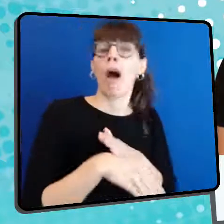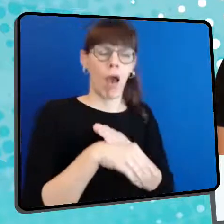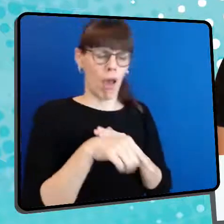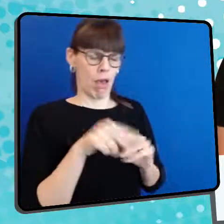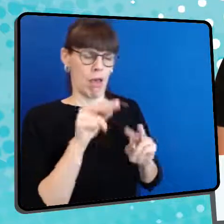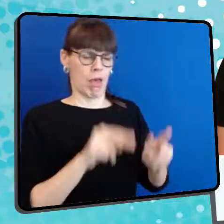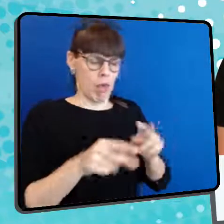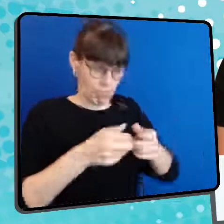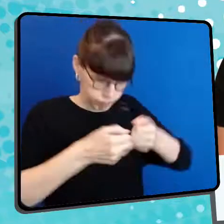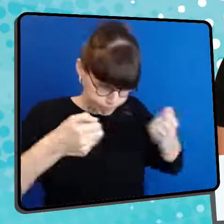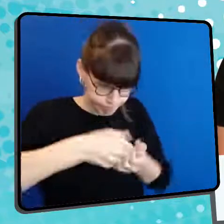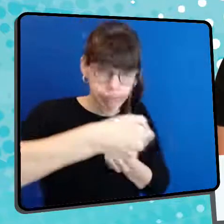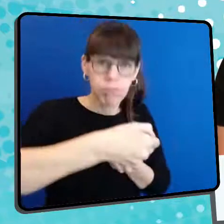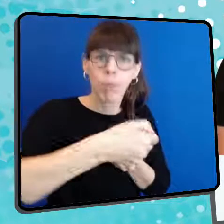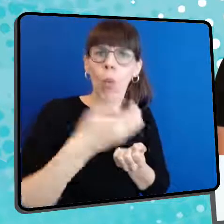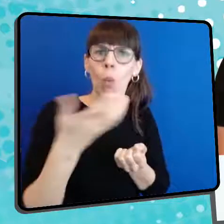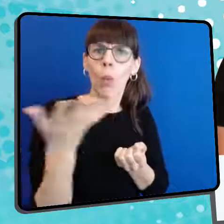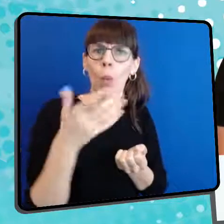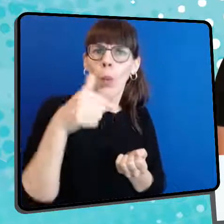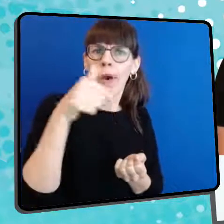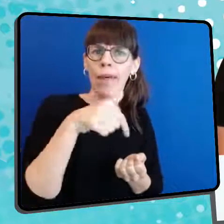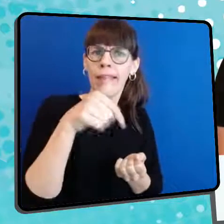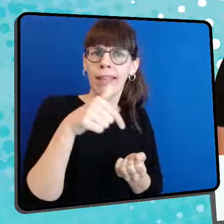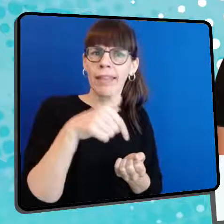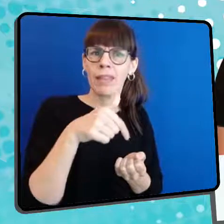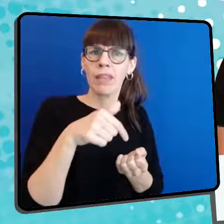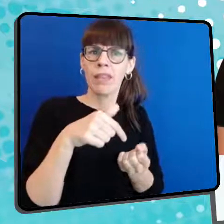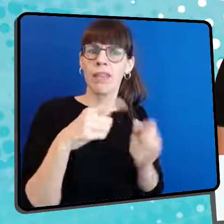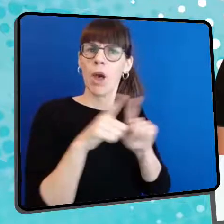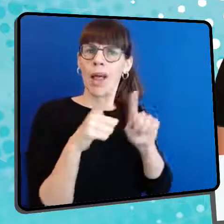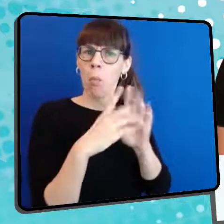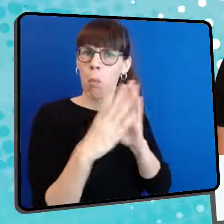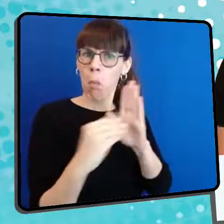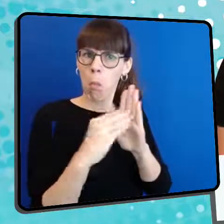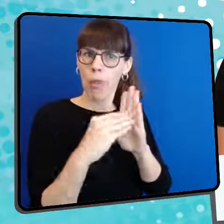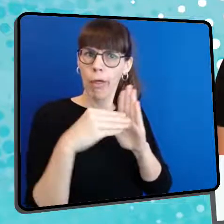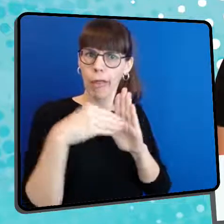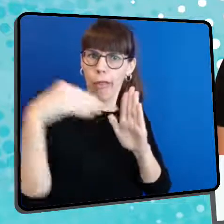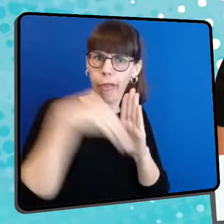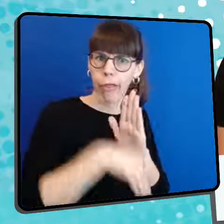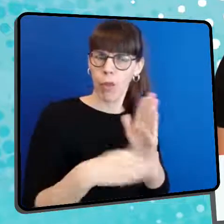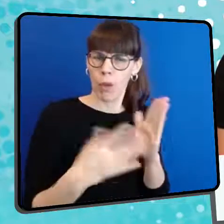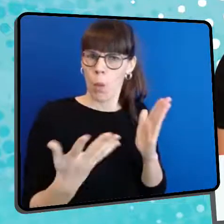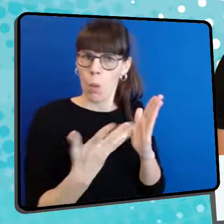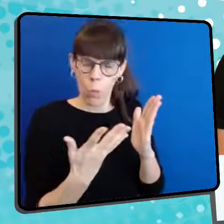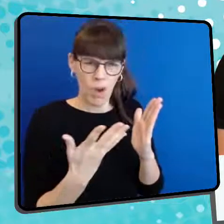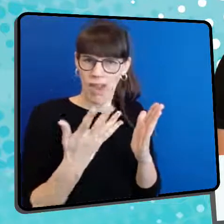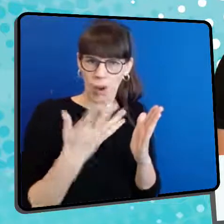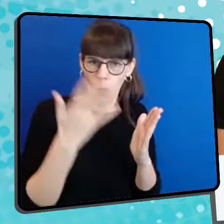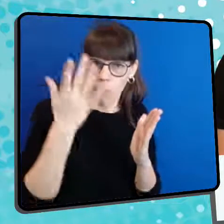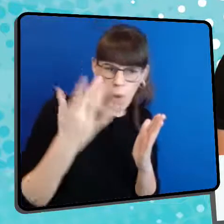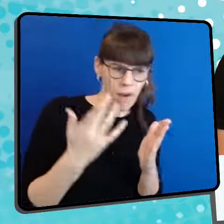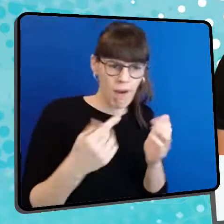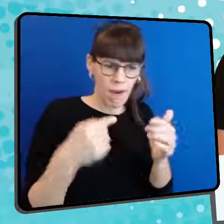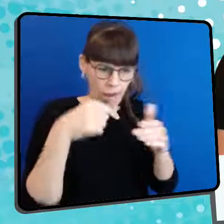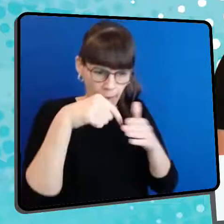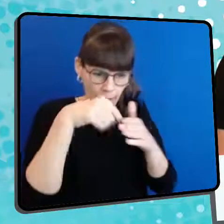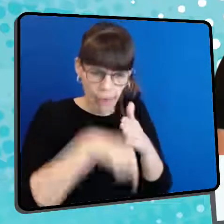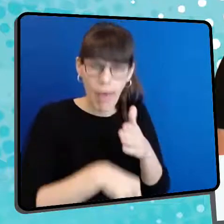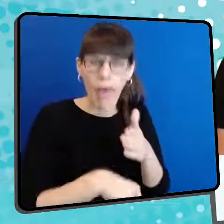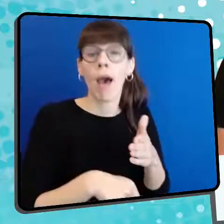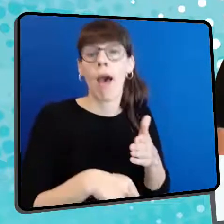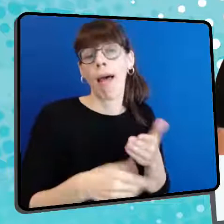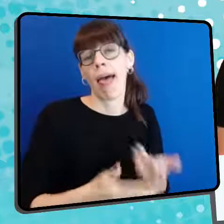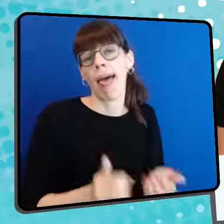our model failed. And that's really important. That's helping us get better at this. Because we're certainly not there. AI is way too new for